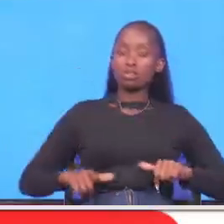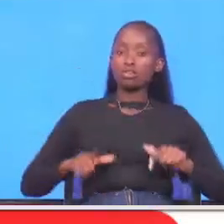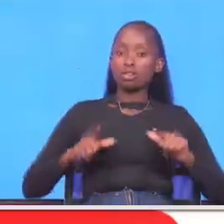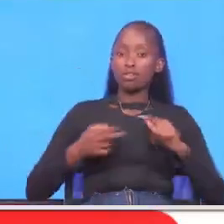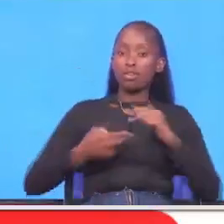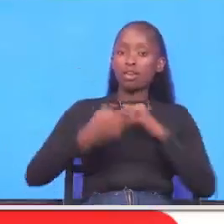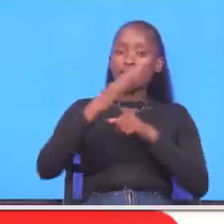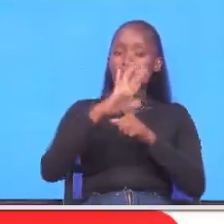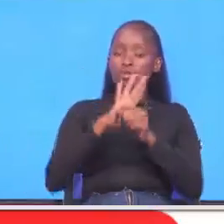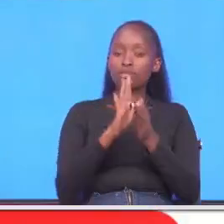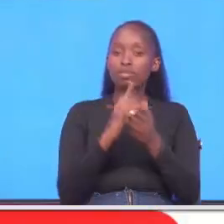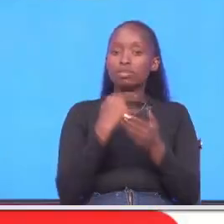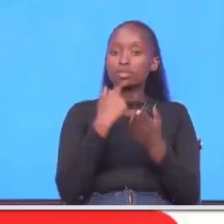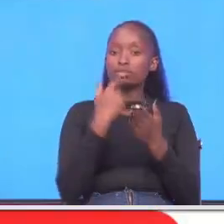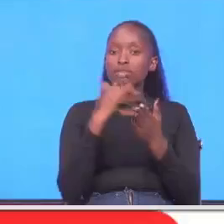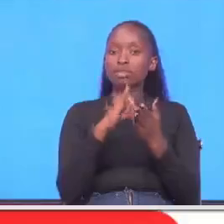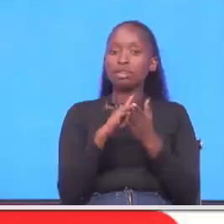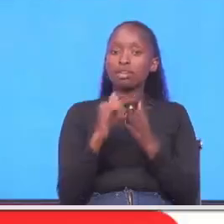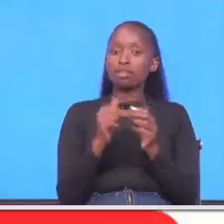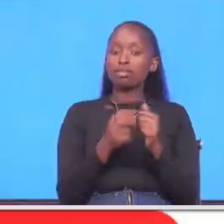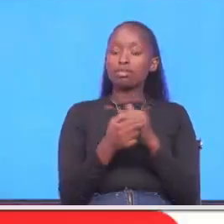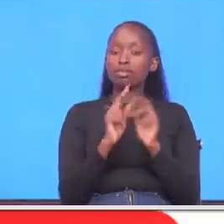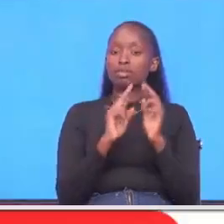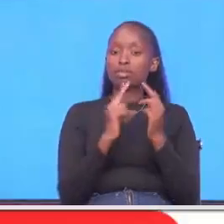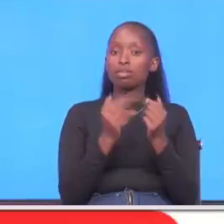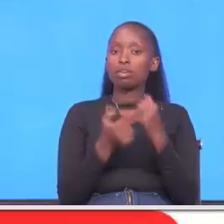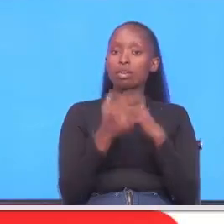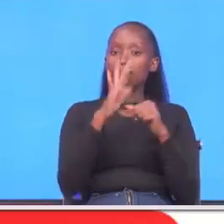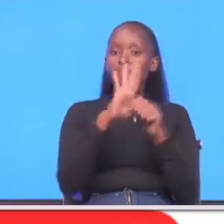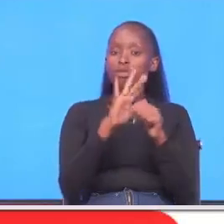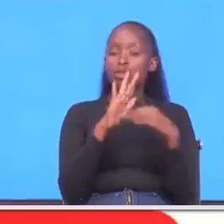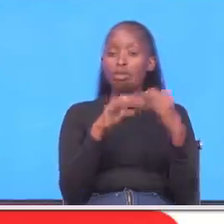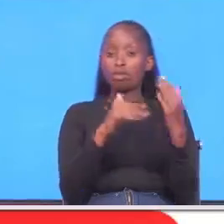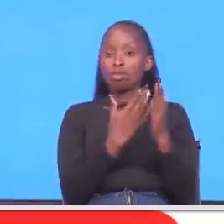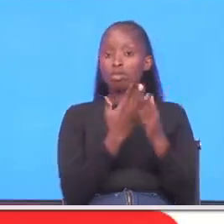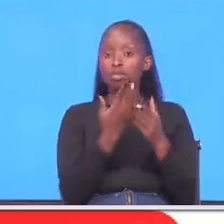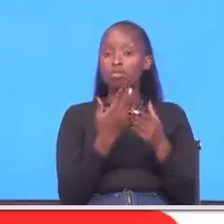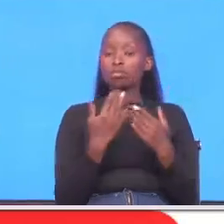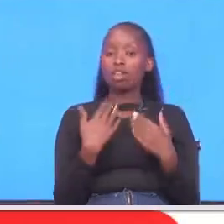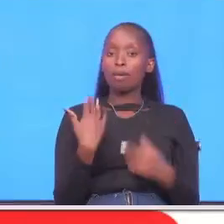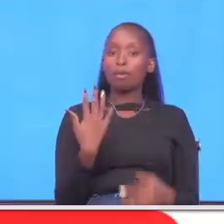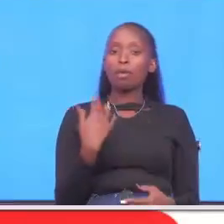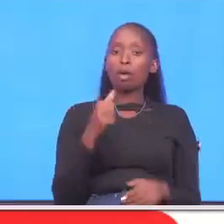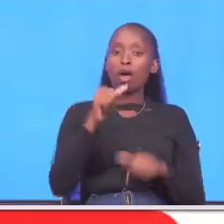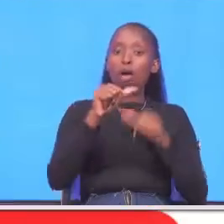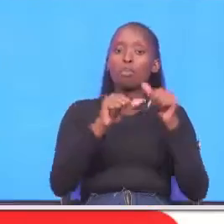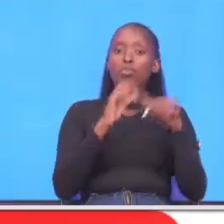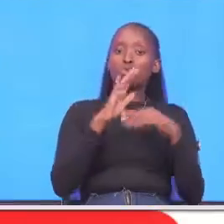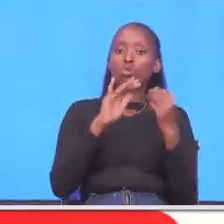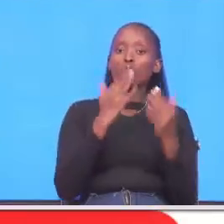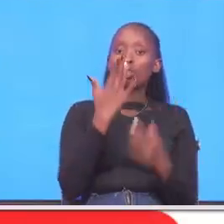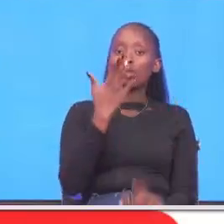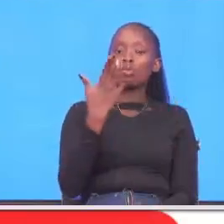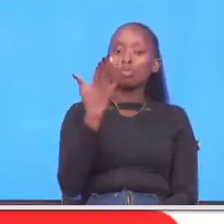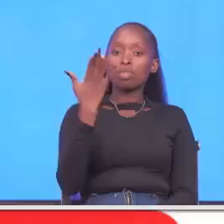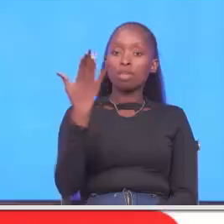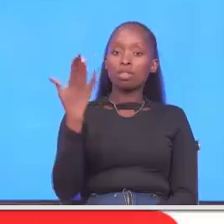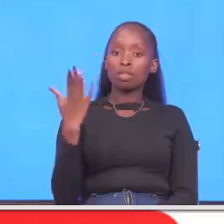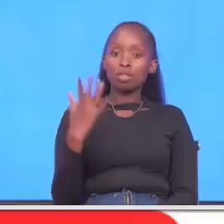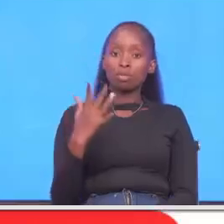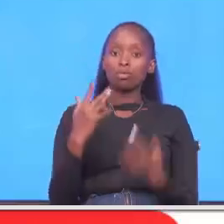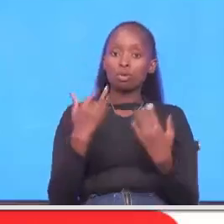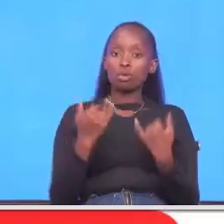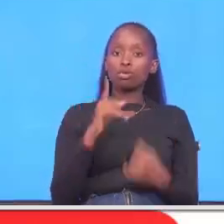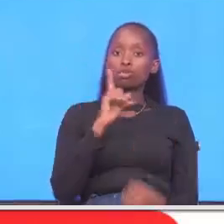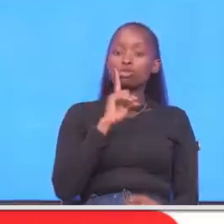uko pamoja. You know, this document is about 300 pages. So you can lead one page and lead something else and then say something. Tomorrow we'll